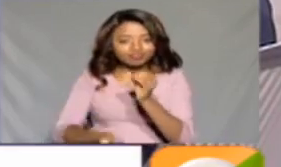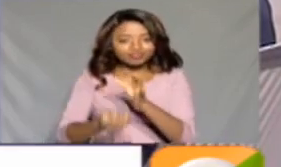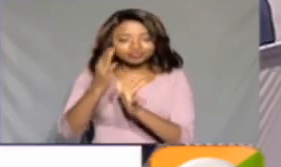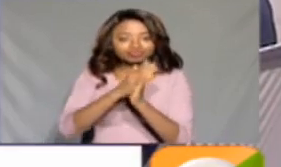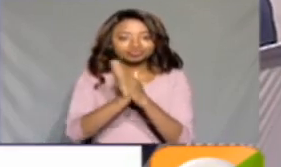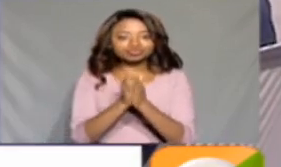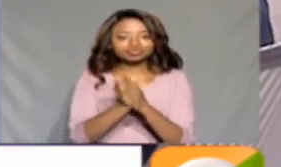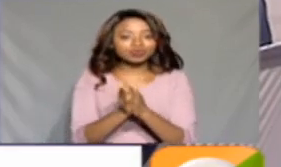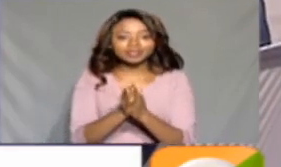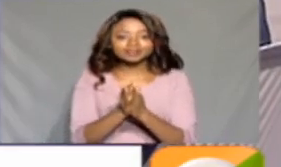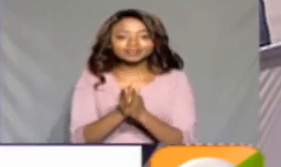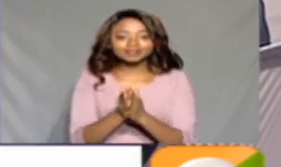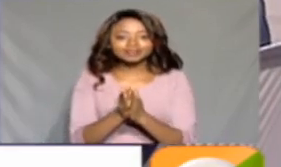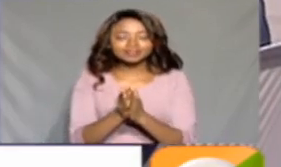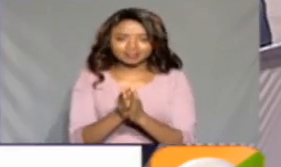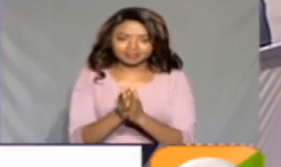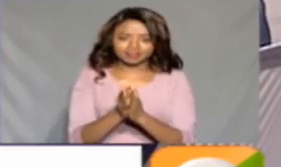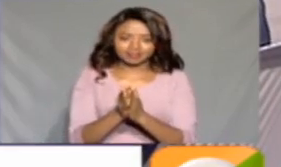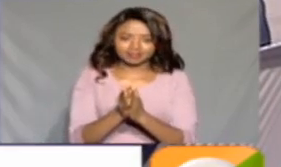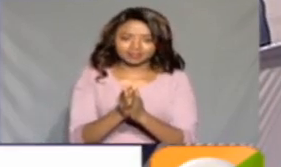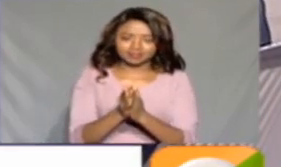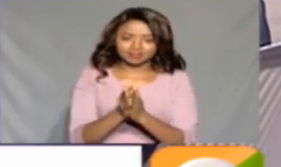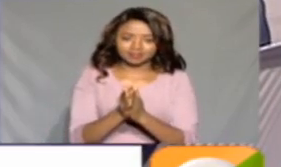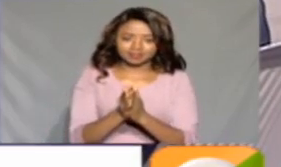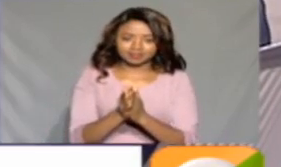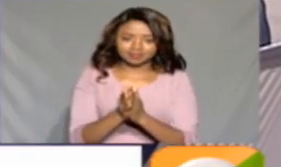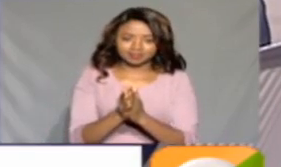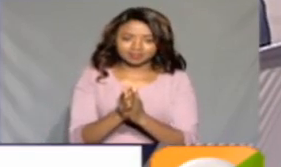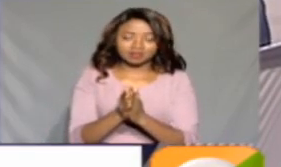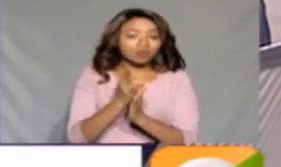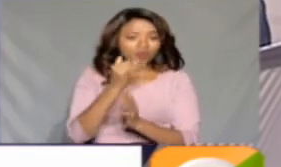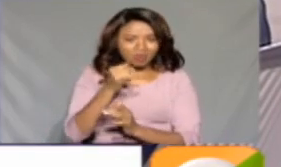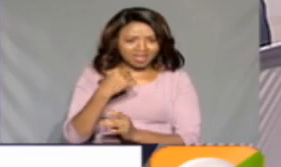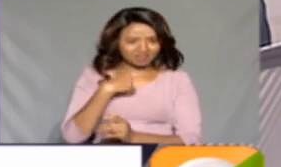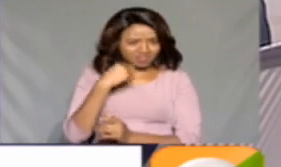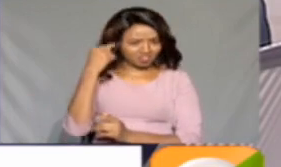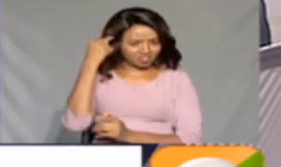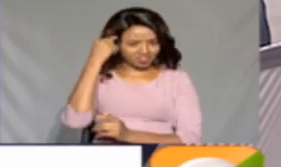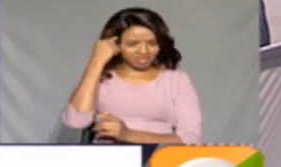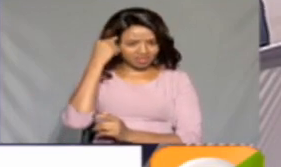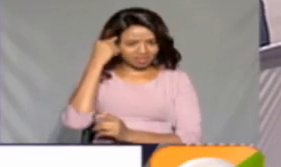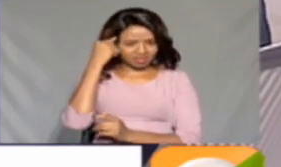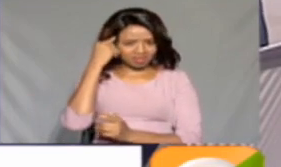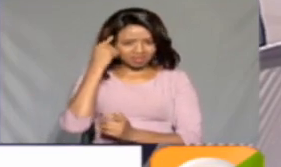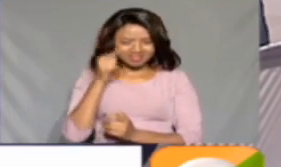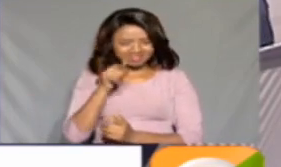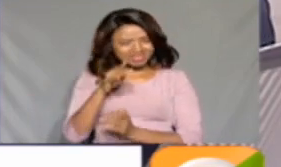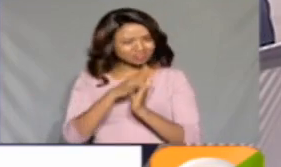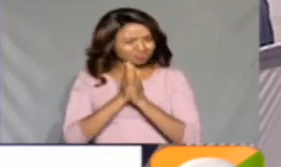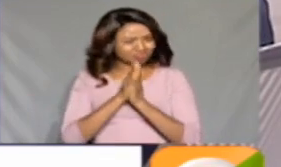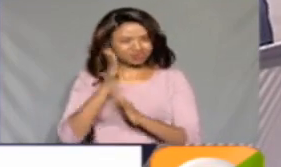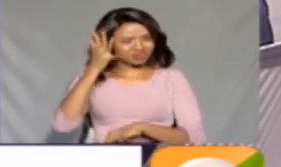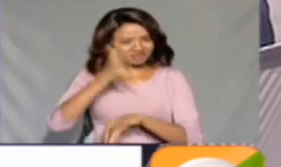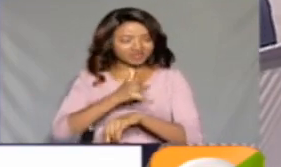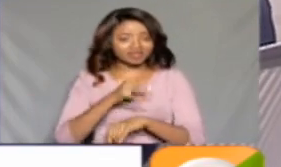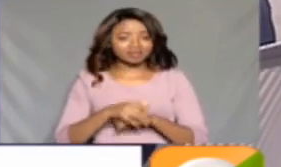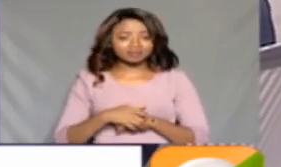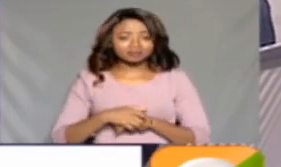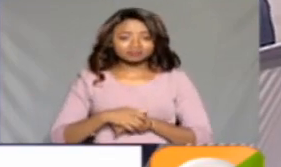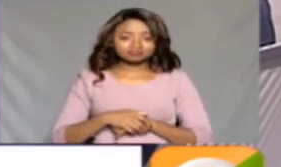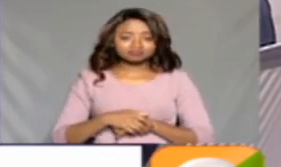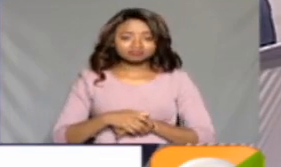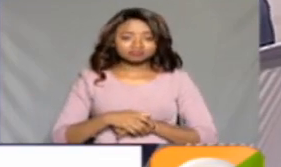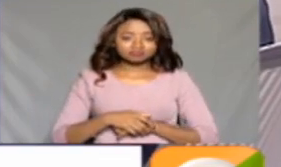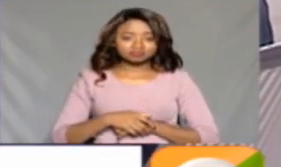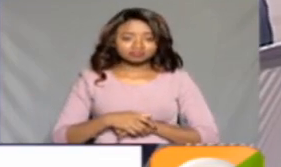So, end of story. So, because you thought he was talking about the news as being not factual? Yes. So, what is your relationship with